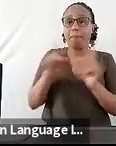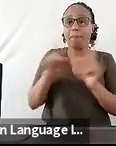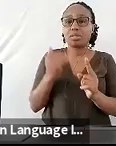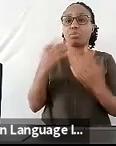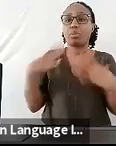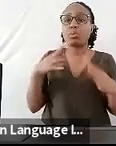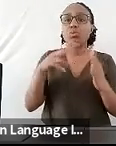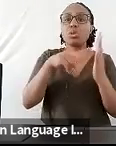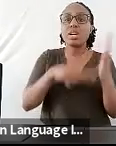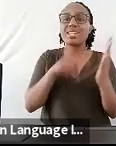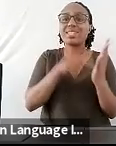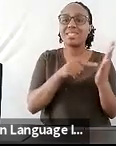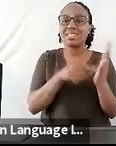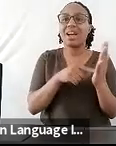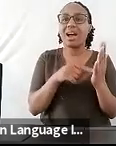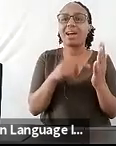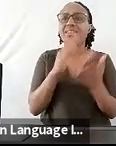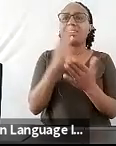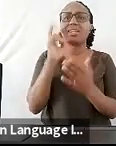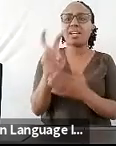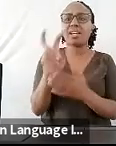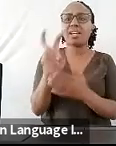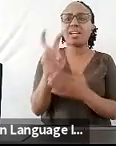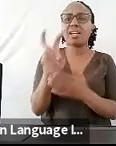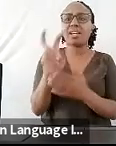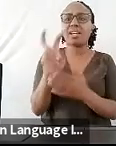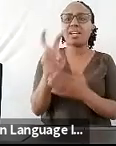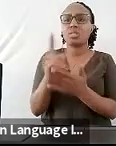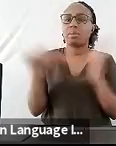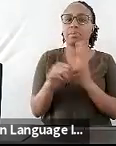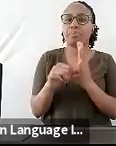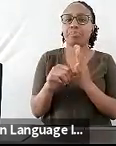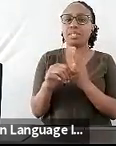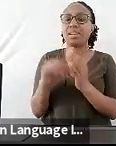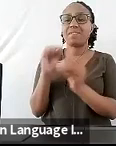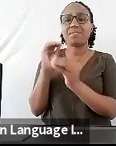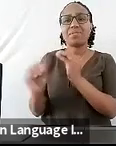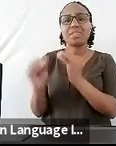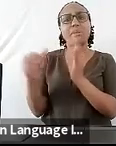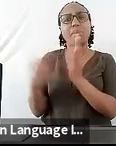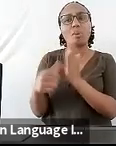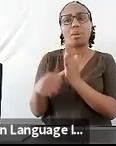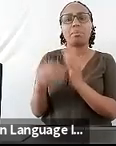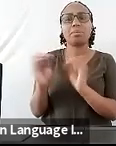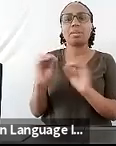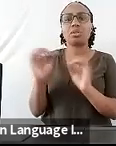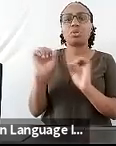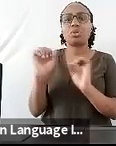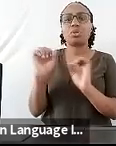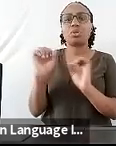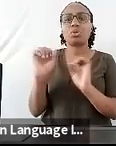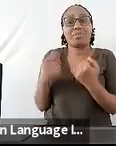I can save myself, but it won't fix the problem, and you can save yourself and it won't fix the problem. The solution comes from us thinking